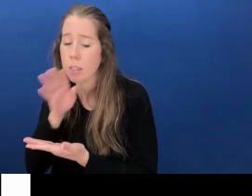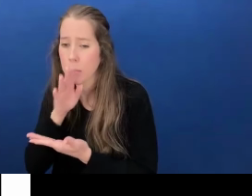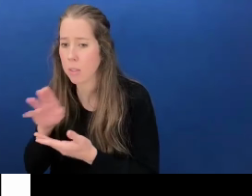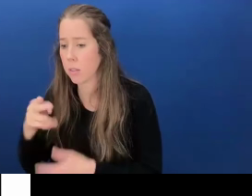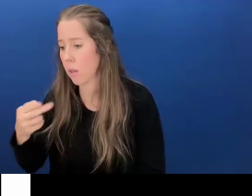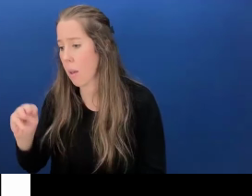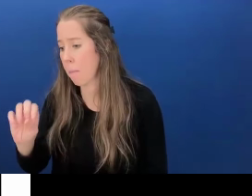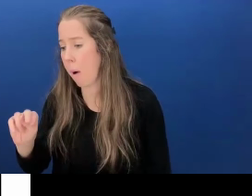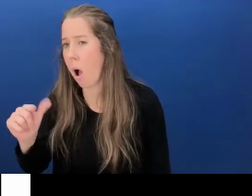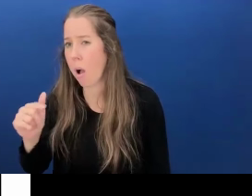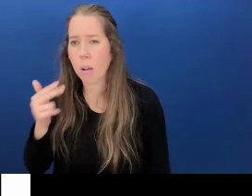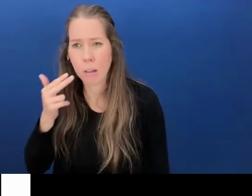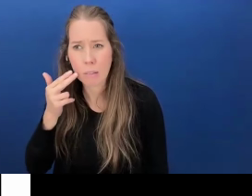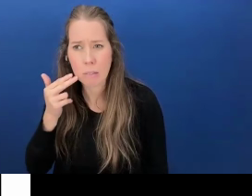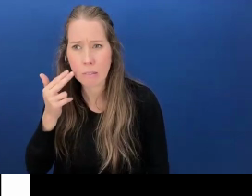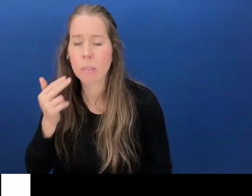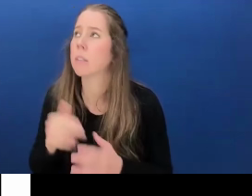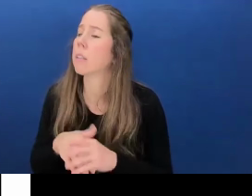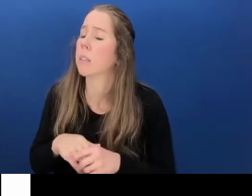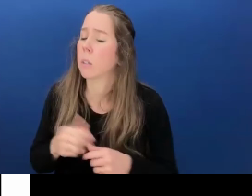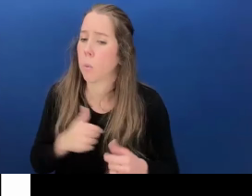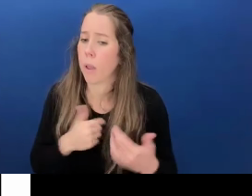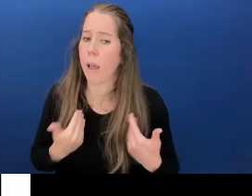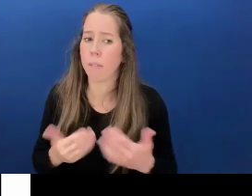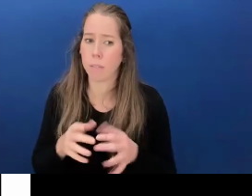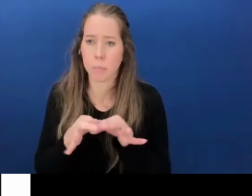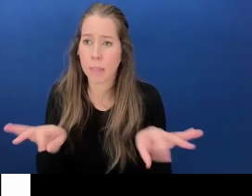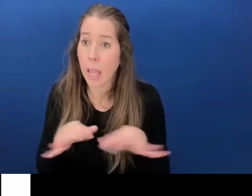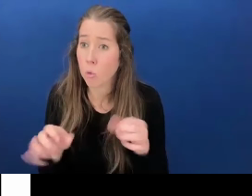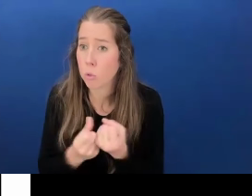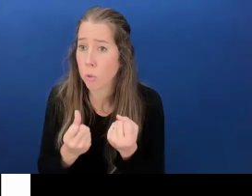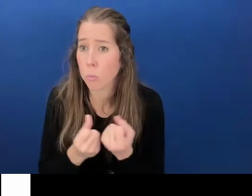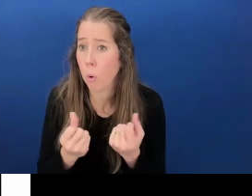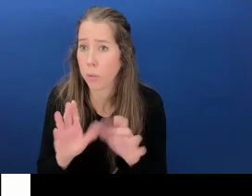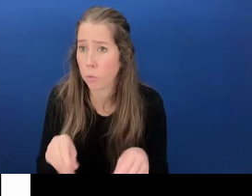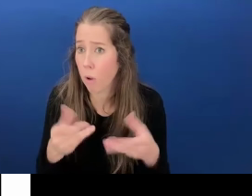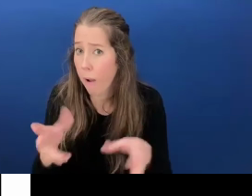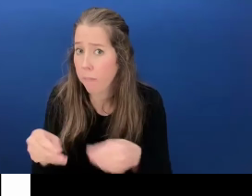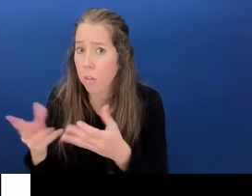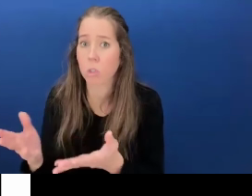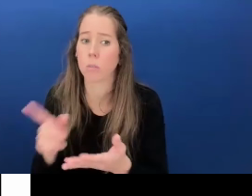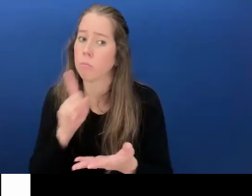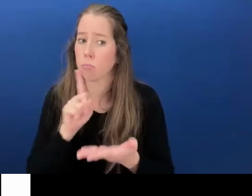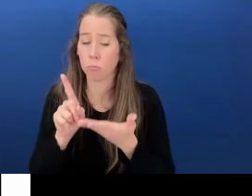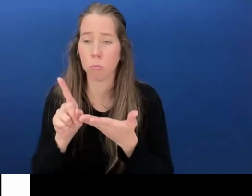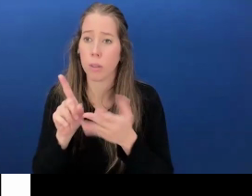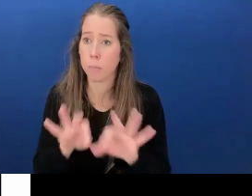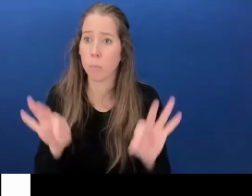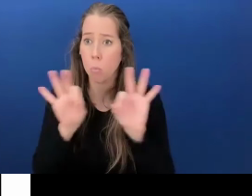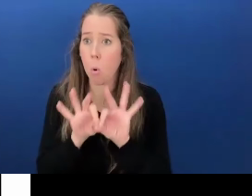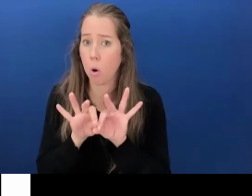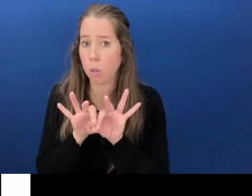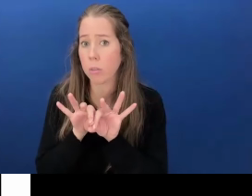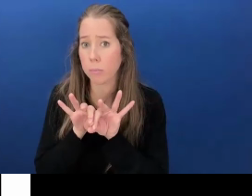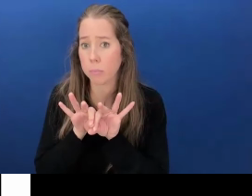Spanish, so we have the varied language supports that we're able to offer out as well, which is really big for us, given, you know, the